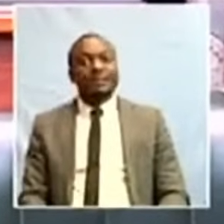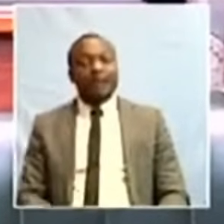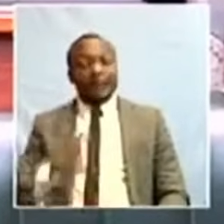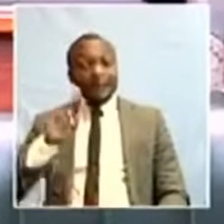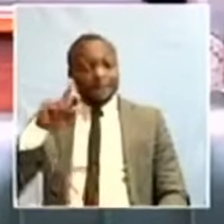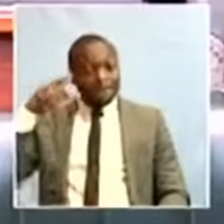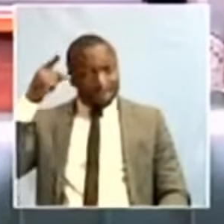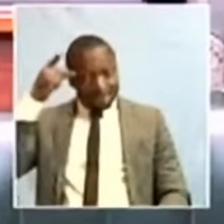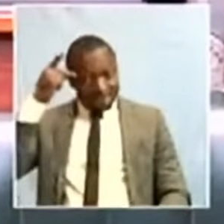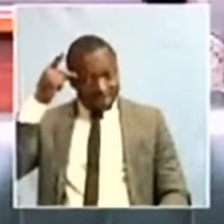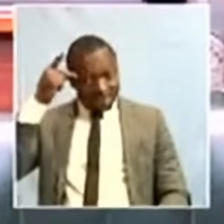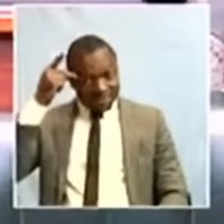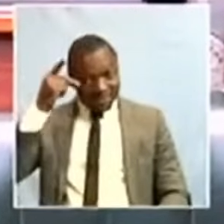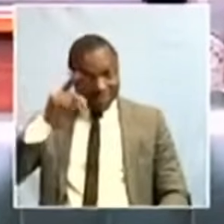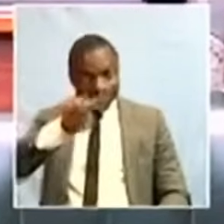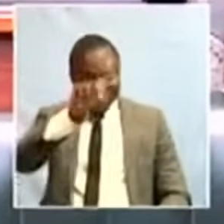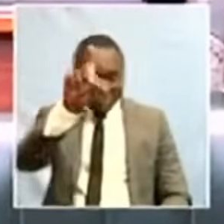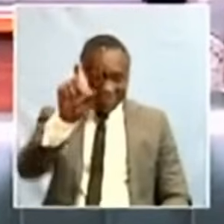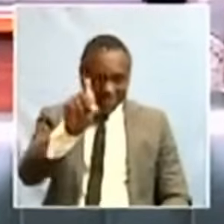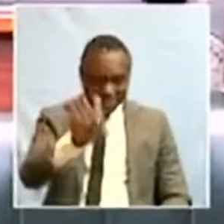politically motivated question.